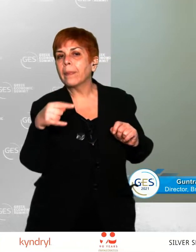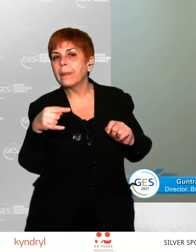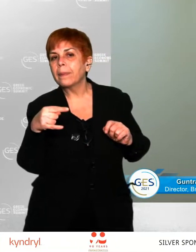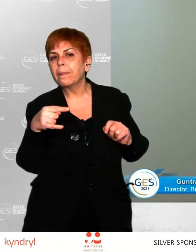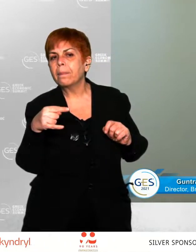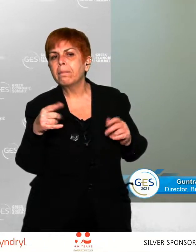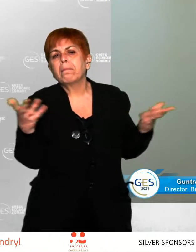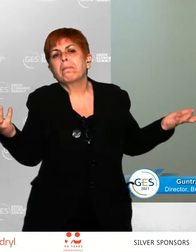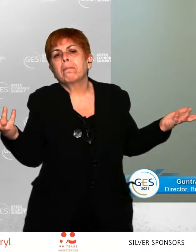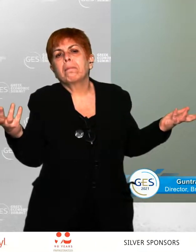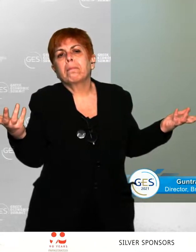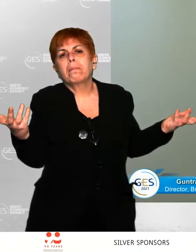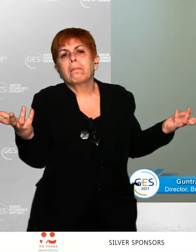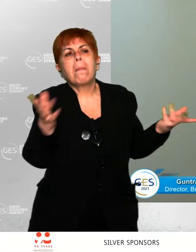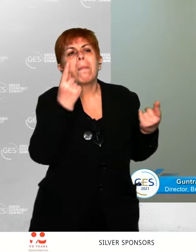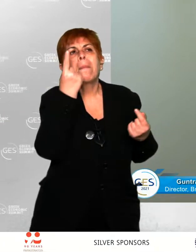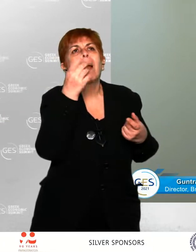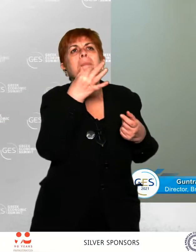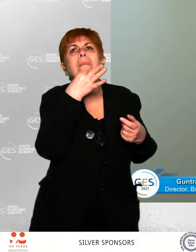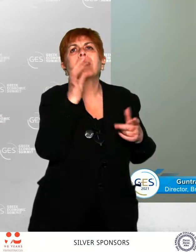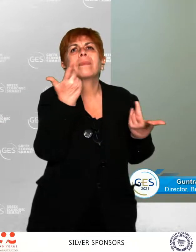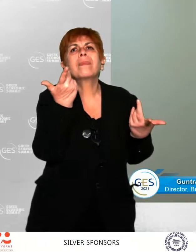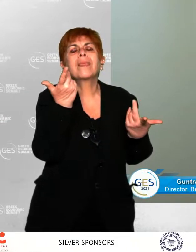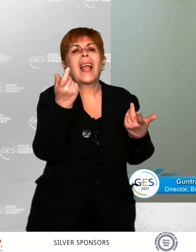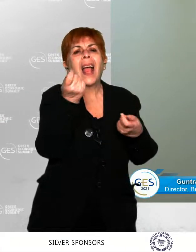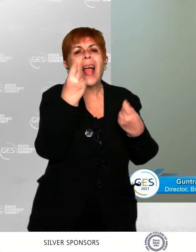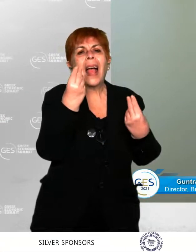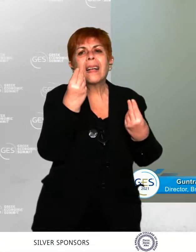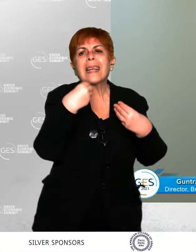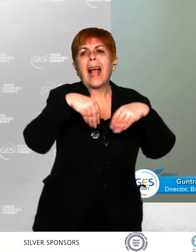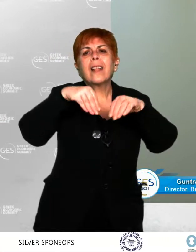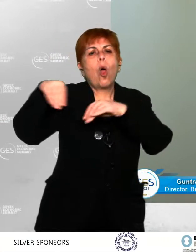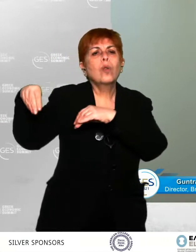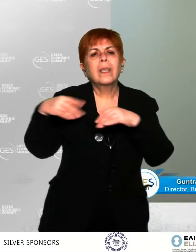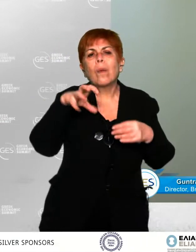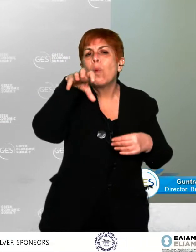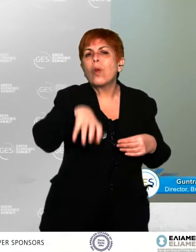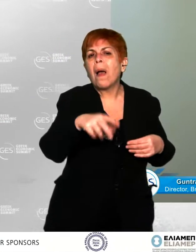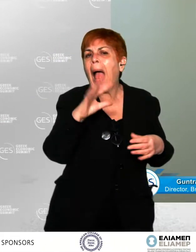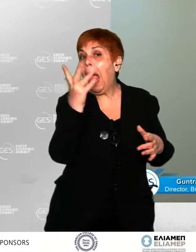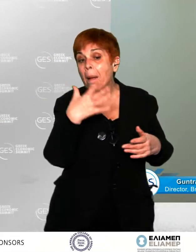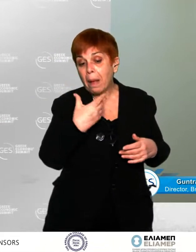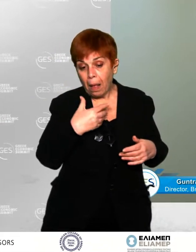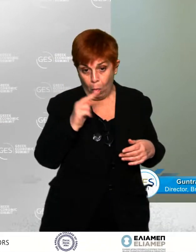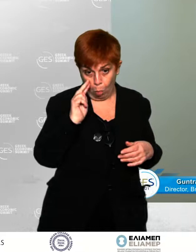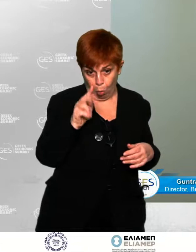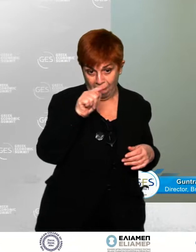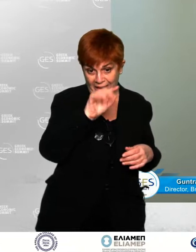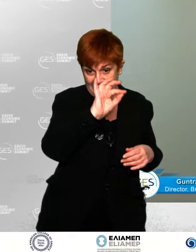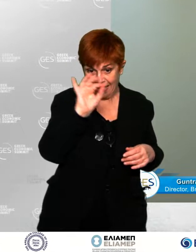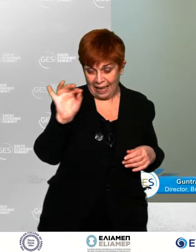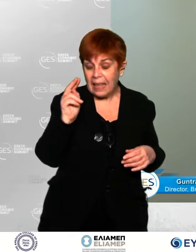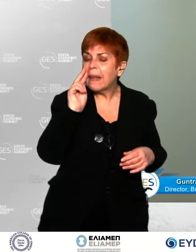it. And if you look at that number, you see that actually every year we need a little bit